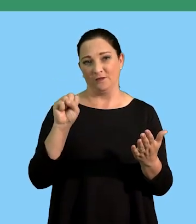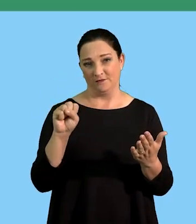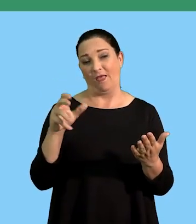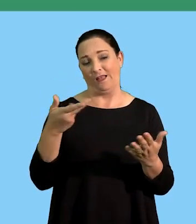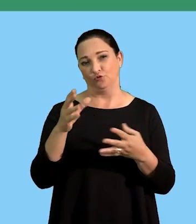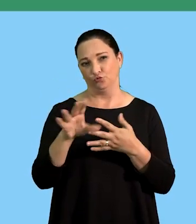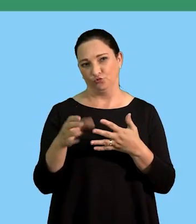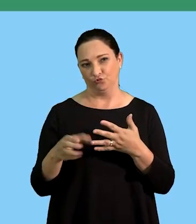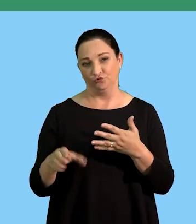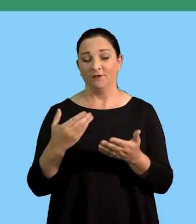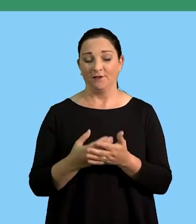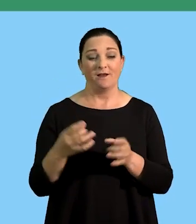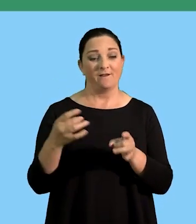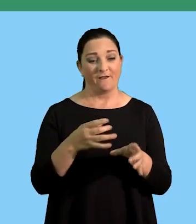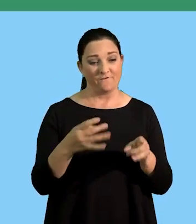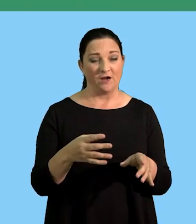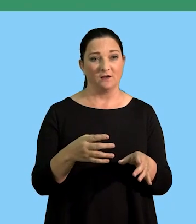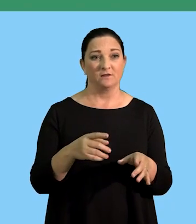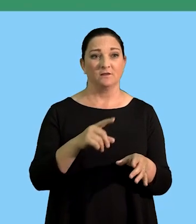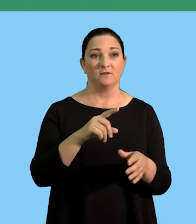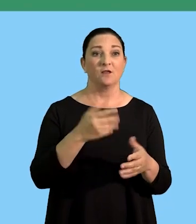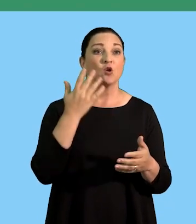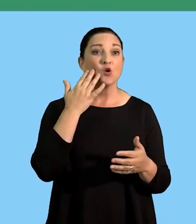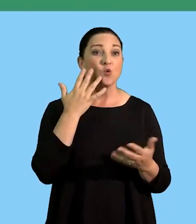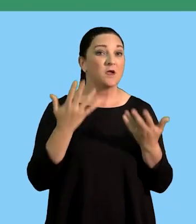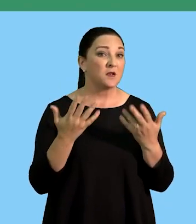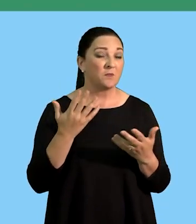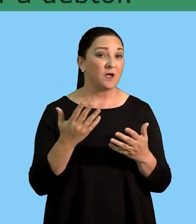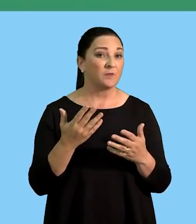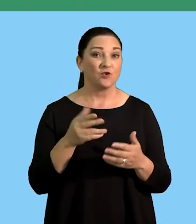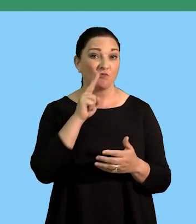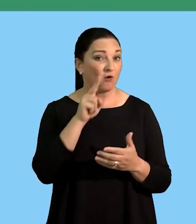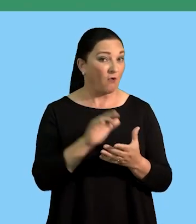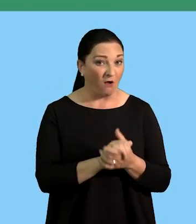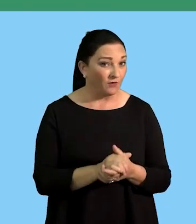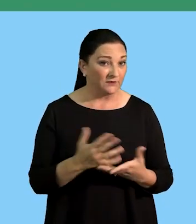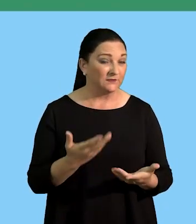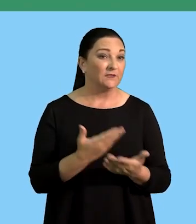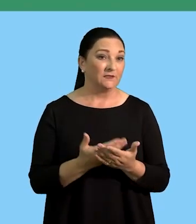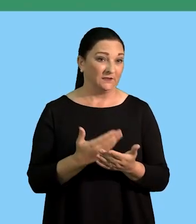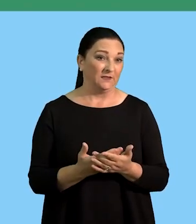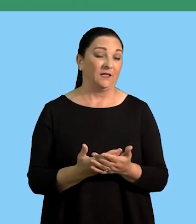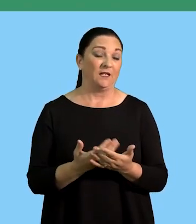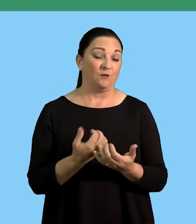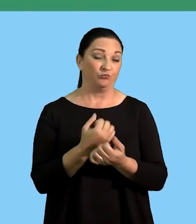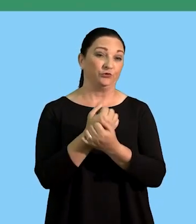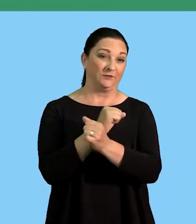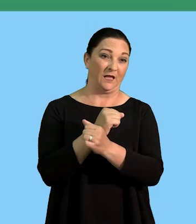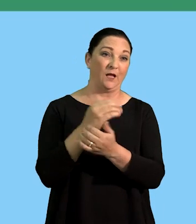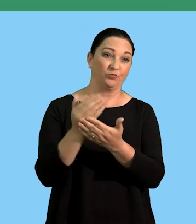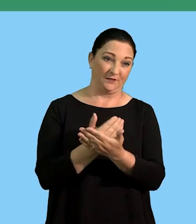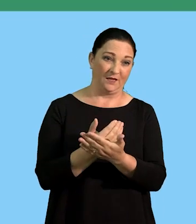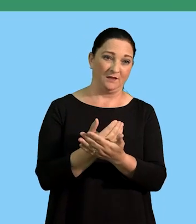advantage. And then it protects the business against dishonest employees. Then another aspect is that it protects businesses